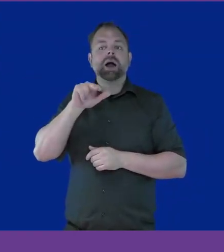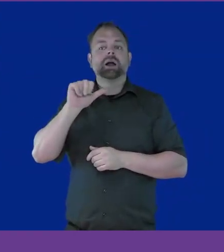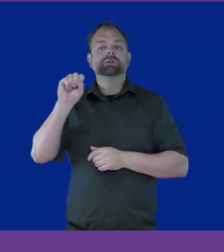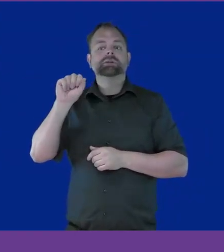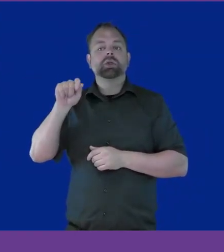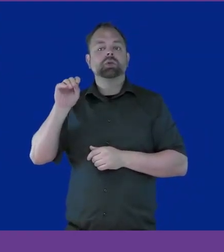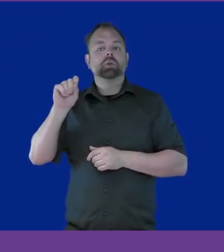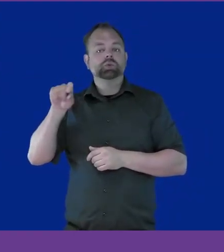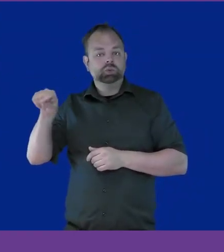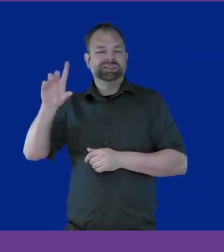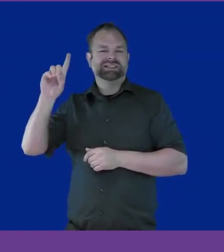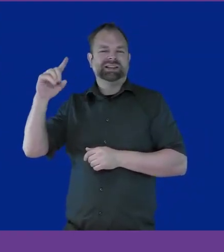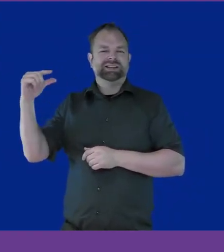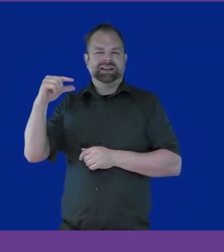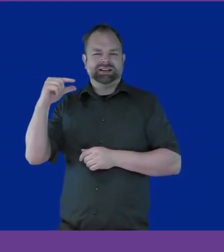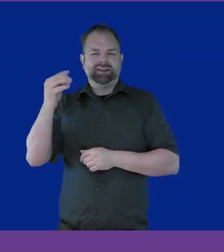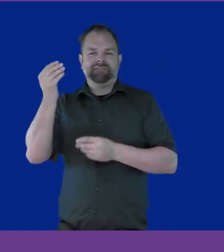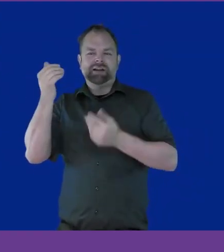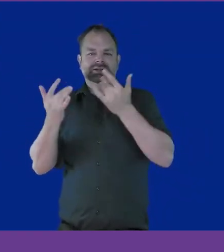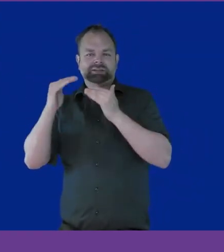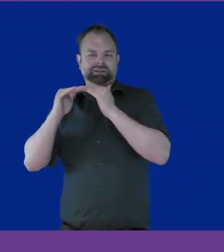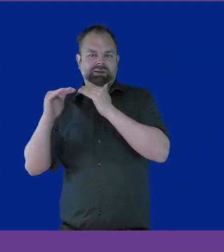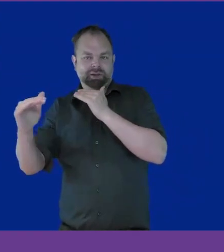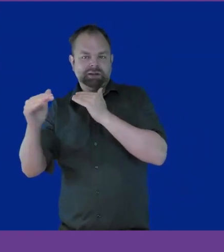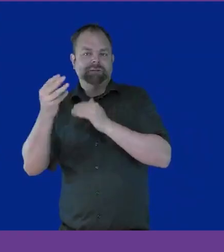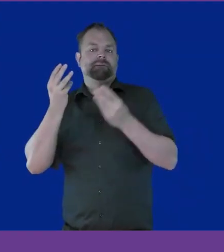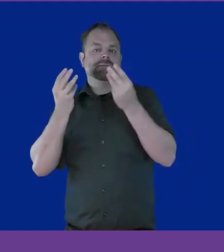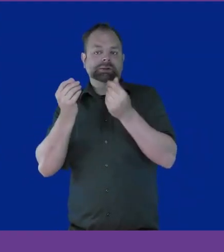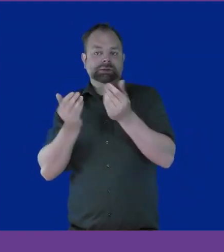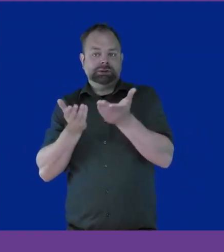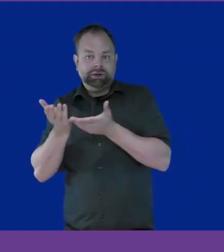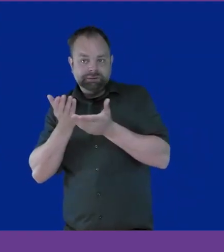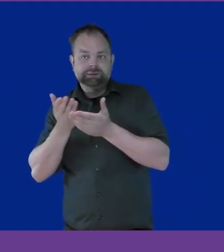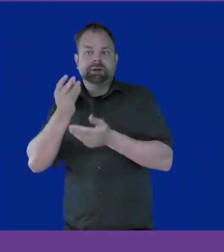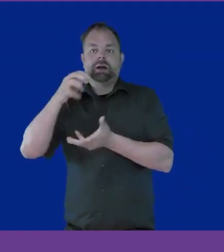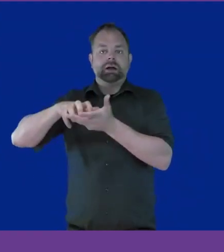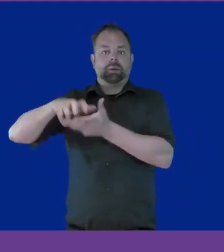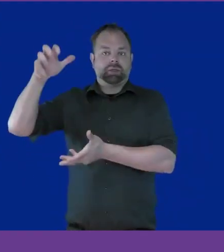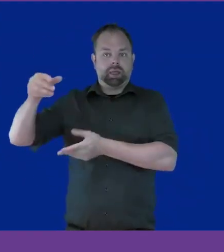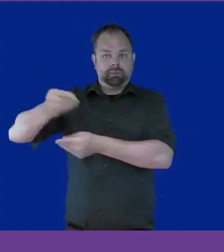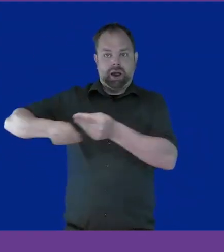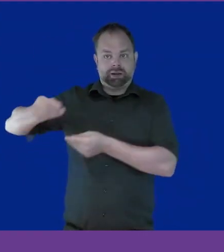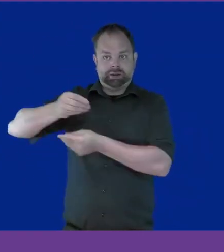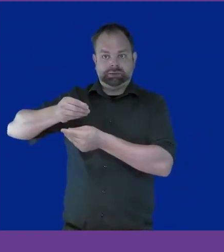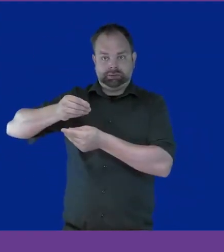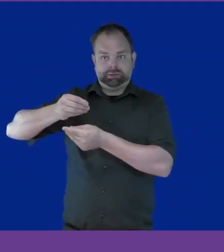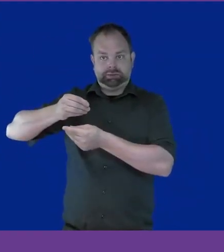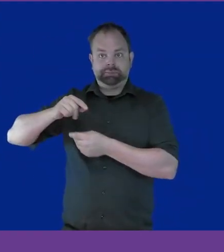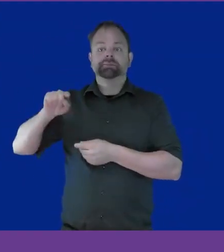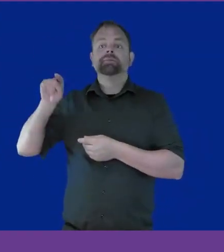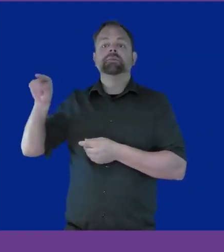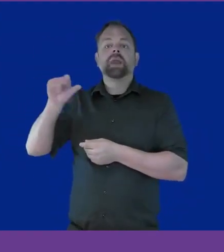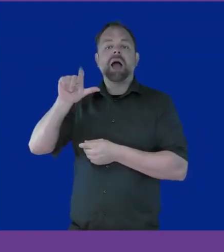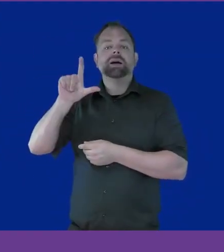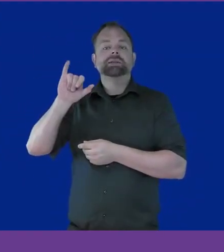Keba, handover automation in Austria. So we had to travel to Brussels. We are both from Linz, and we met here the first